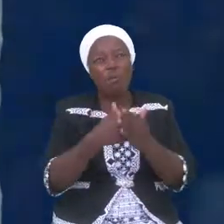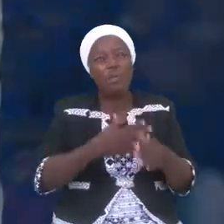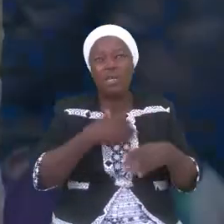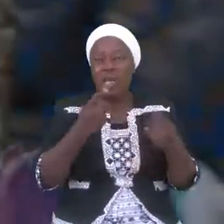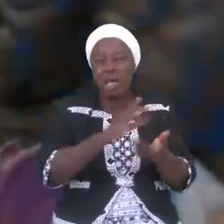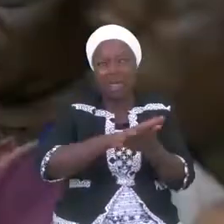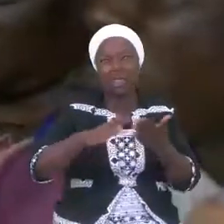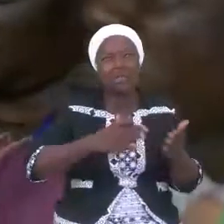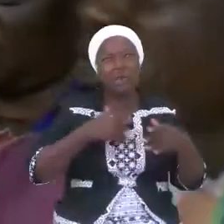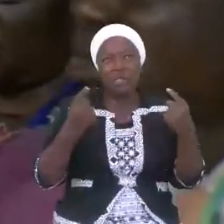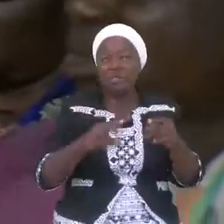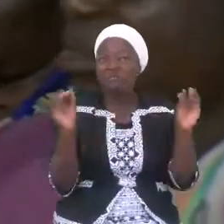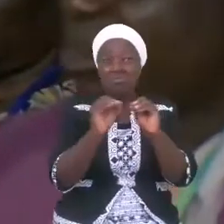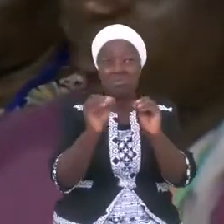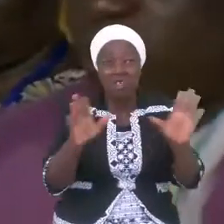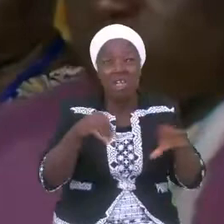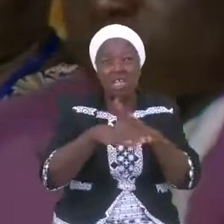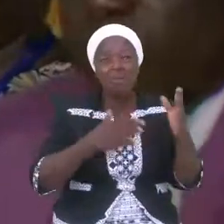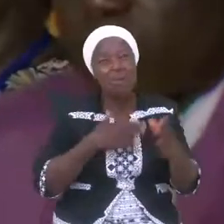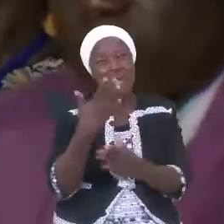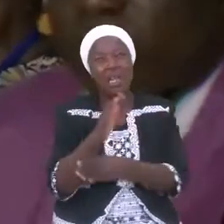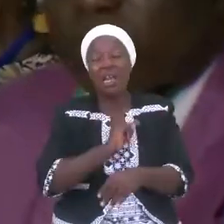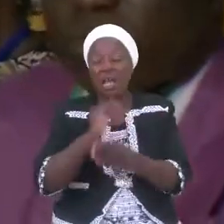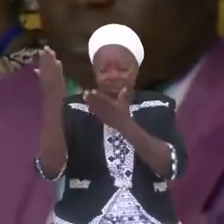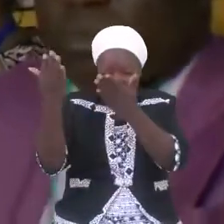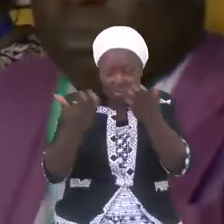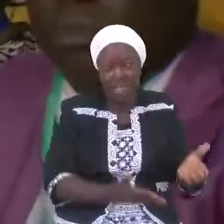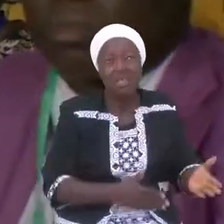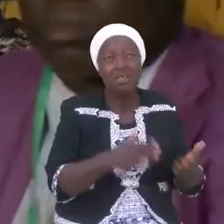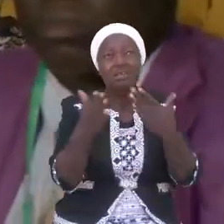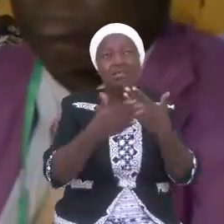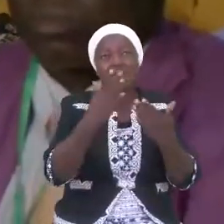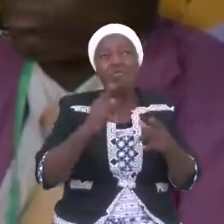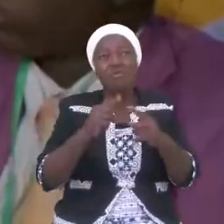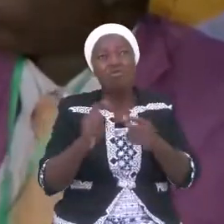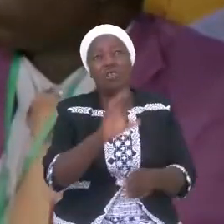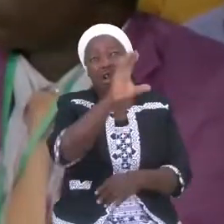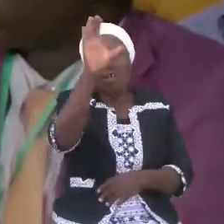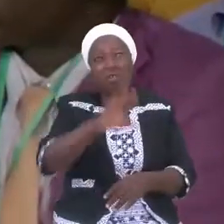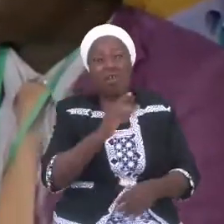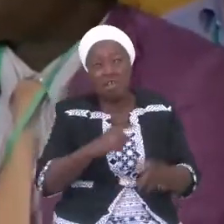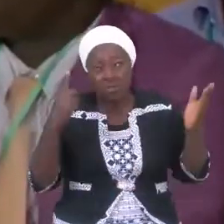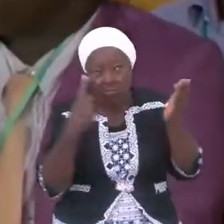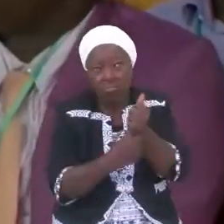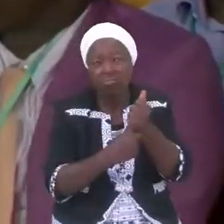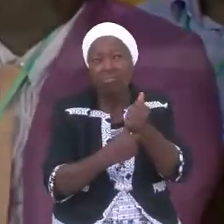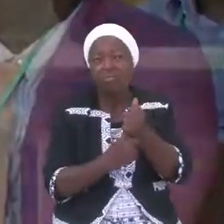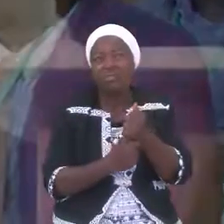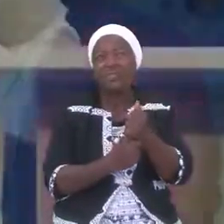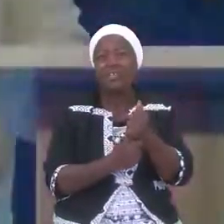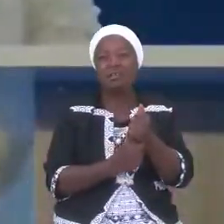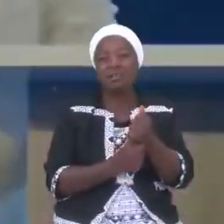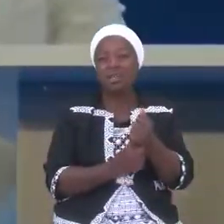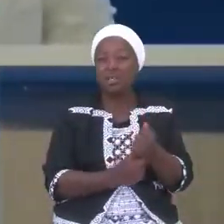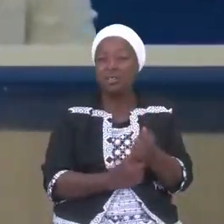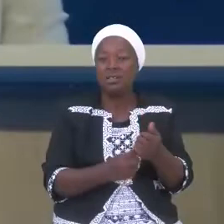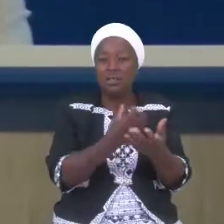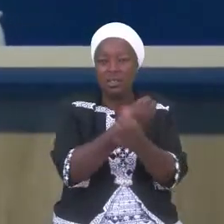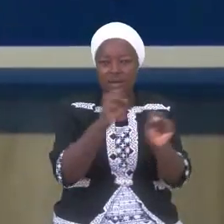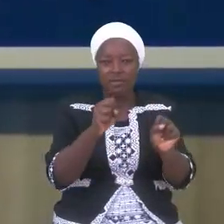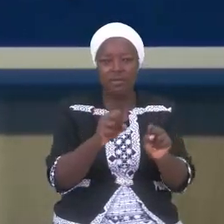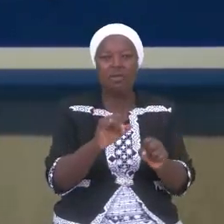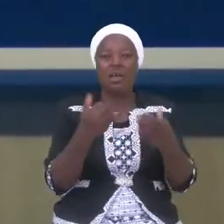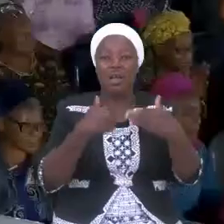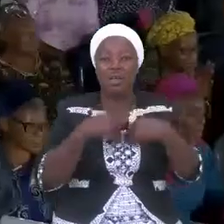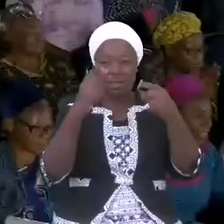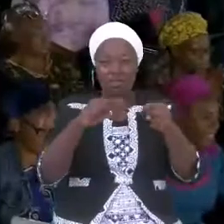Nothing in my hand I bring. Simply to the cross I cling. Salvation has come to